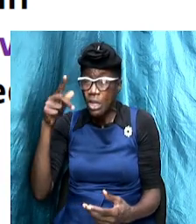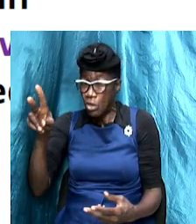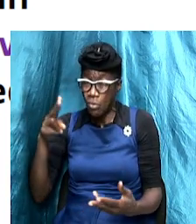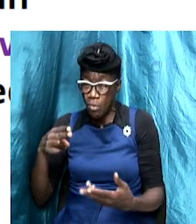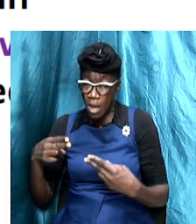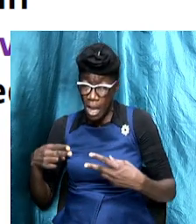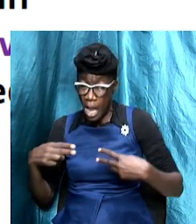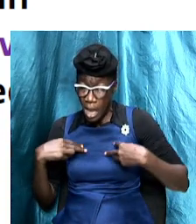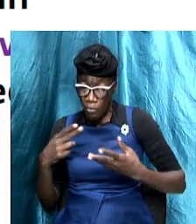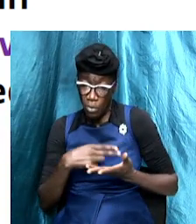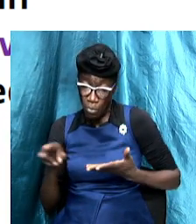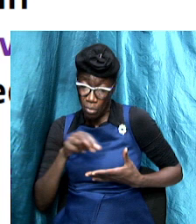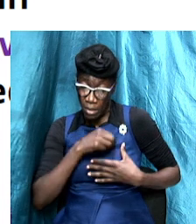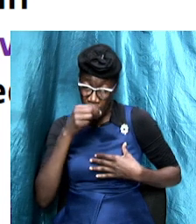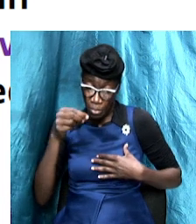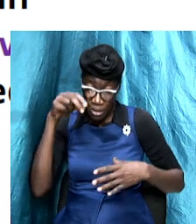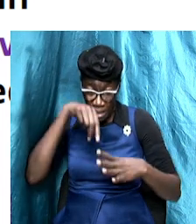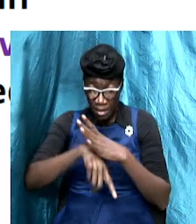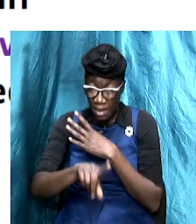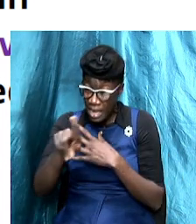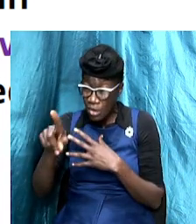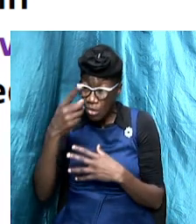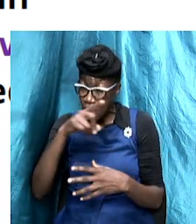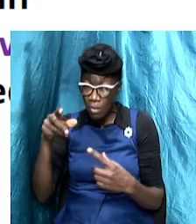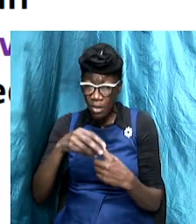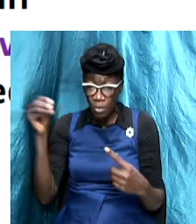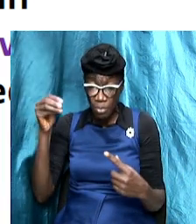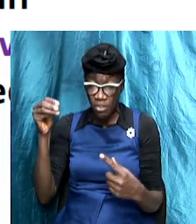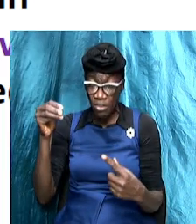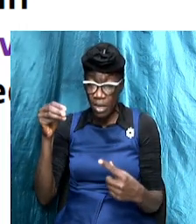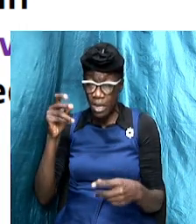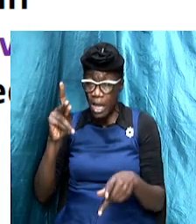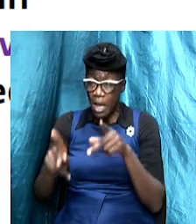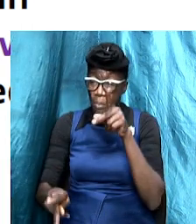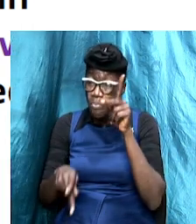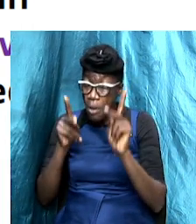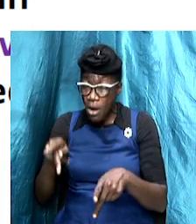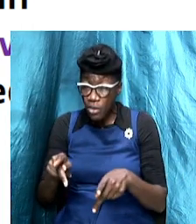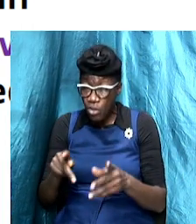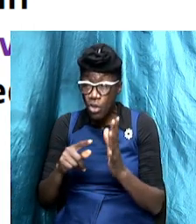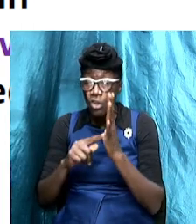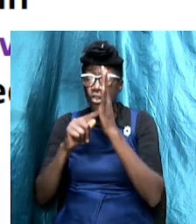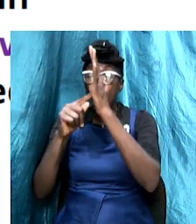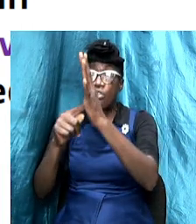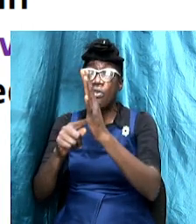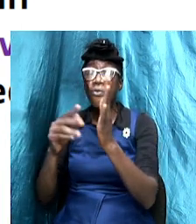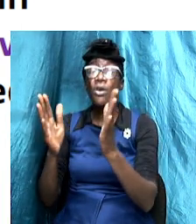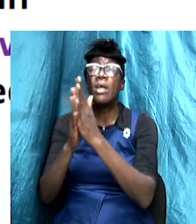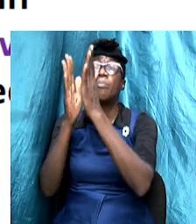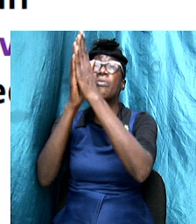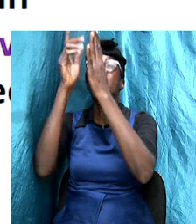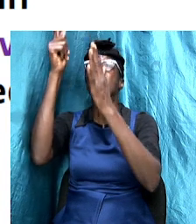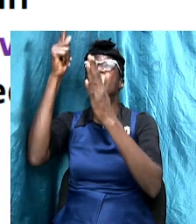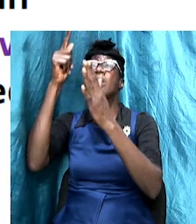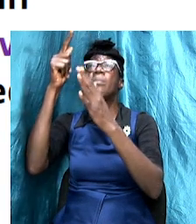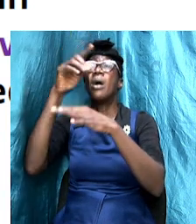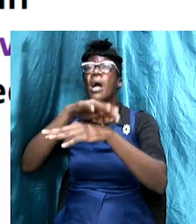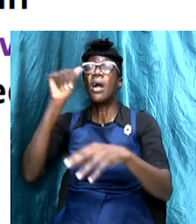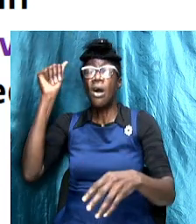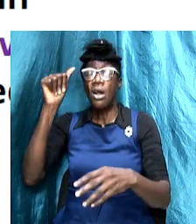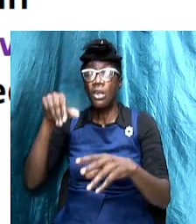peculiar person. That you should show forth the praises of him what called you out of darkness into his marvelous